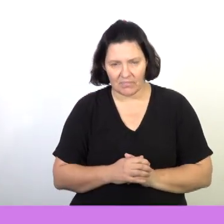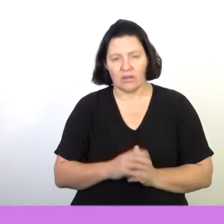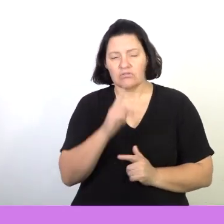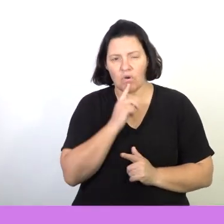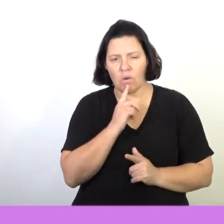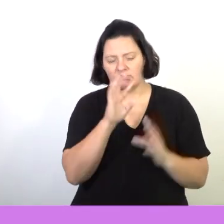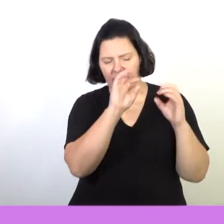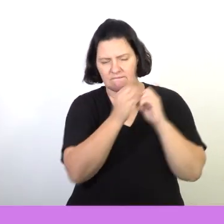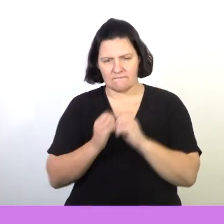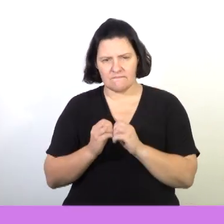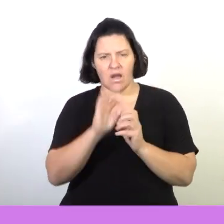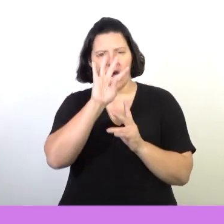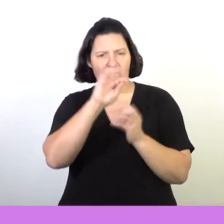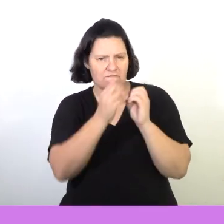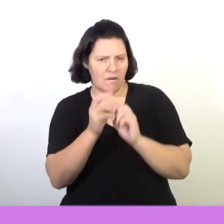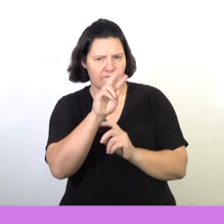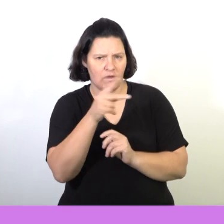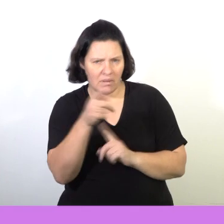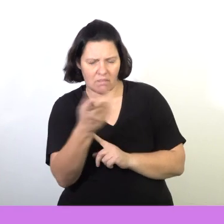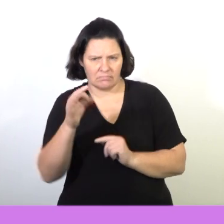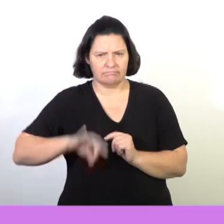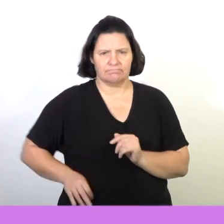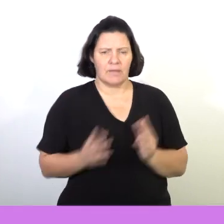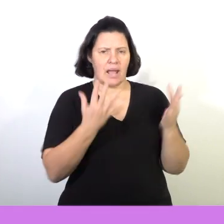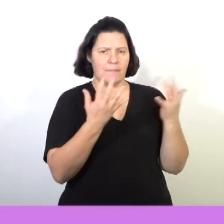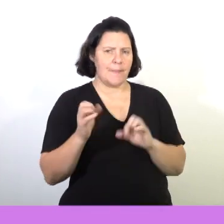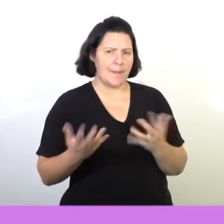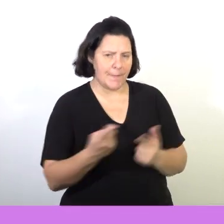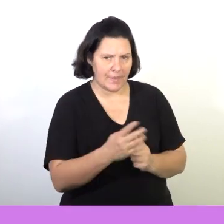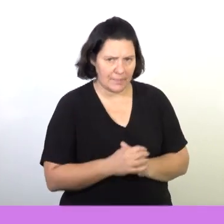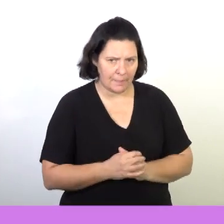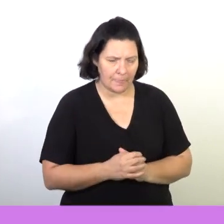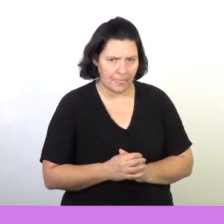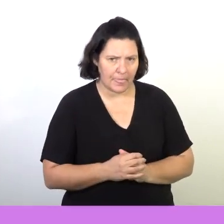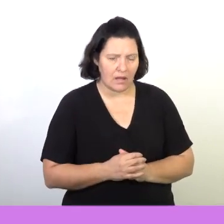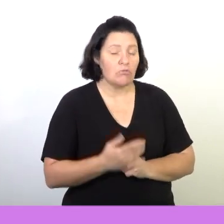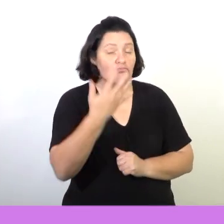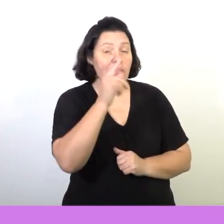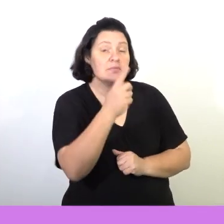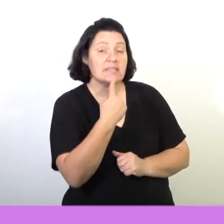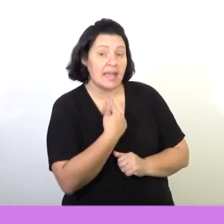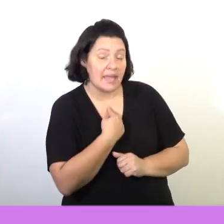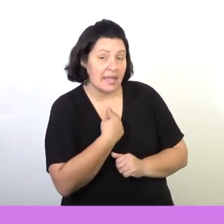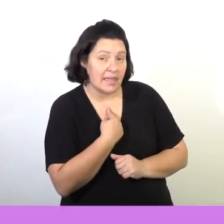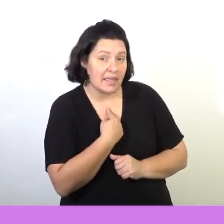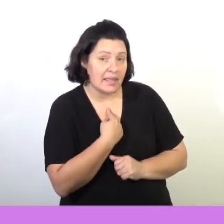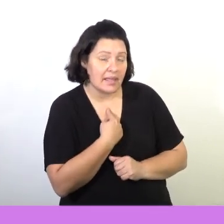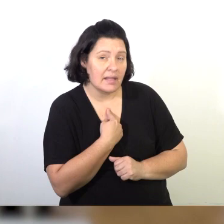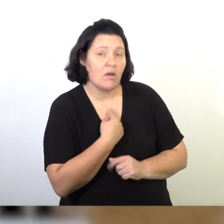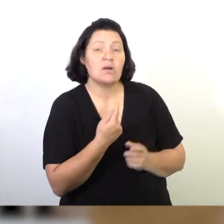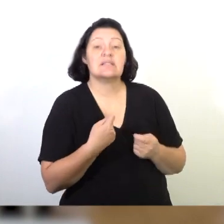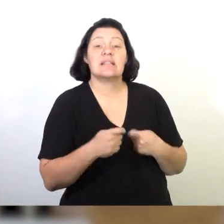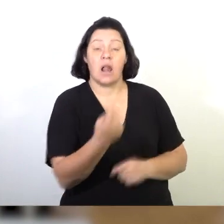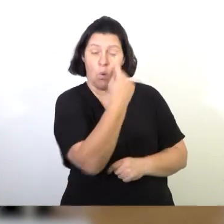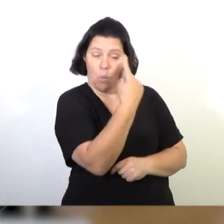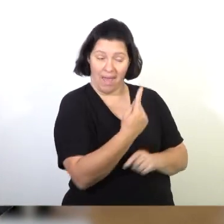Determine the formula that can be used to calculate the income. Remember from the given scenario, everyone, we were told that